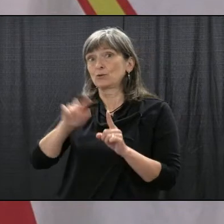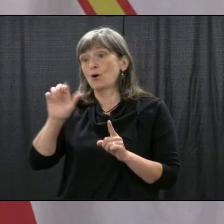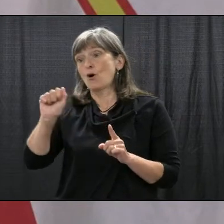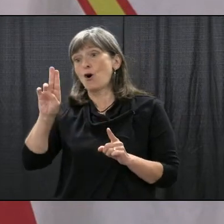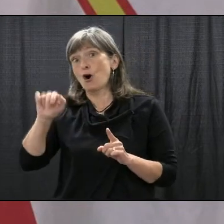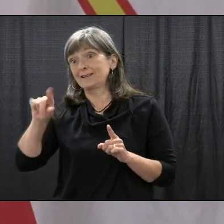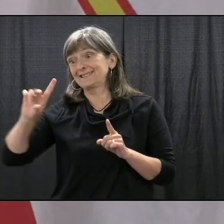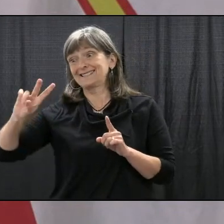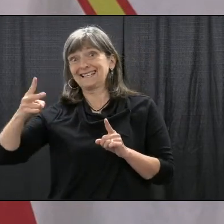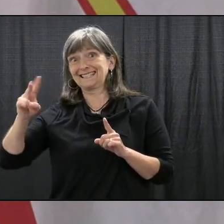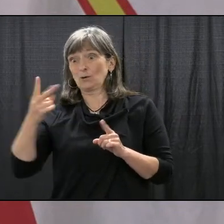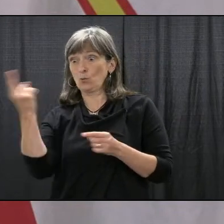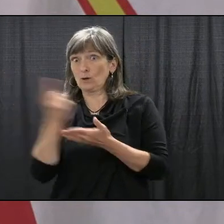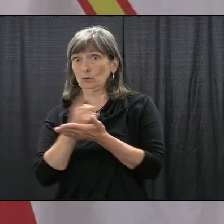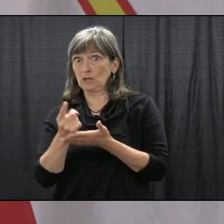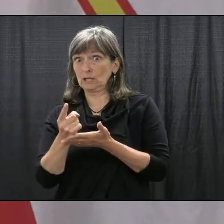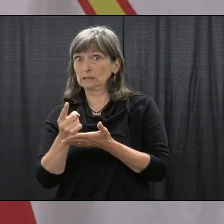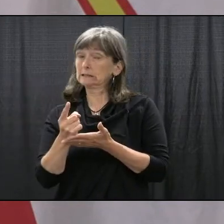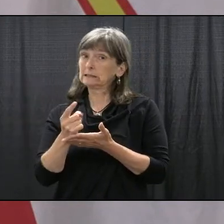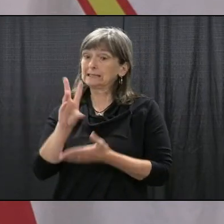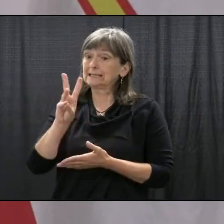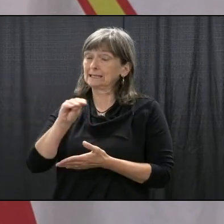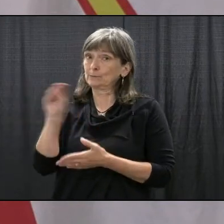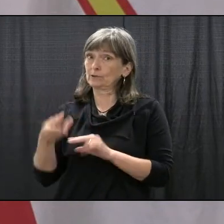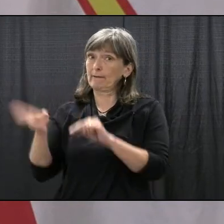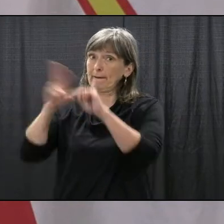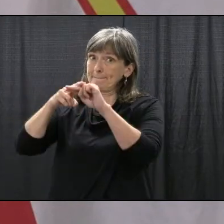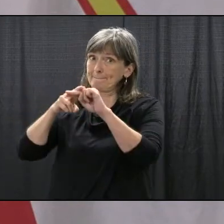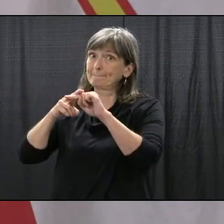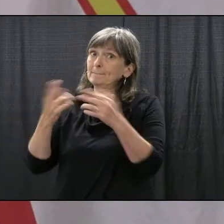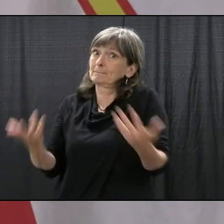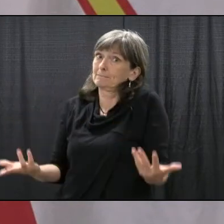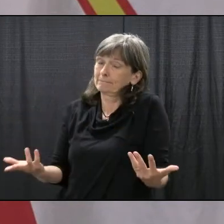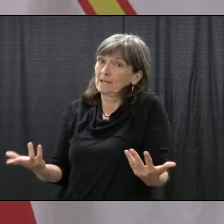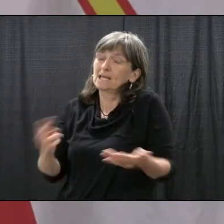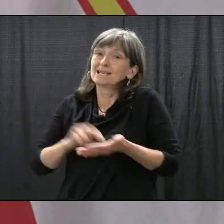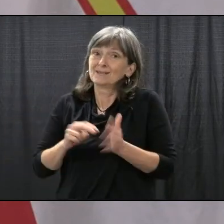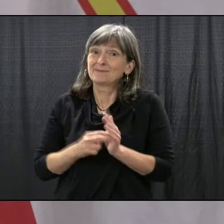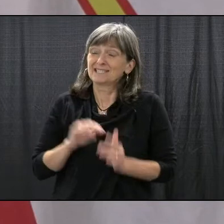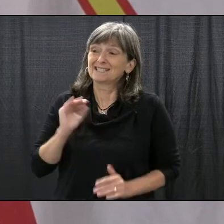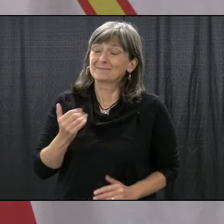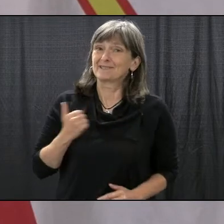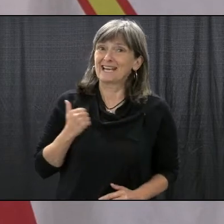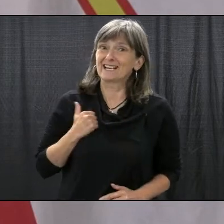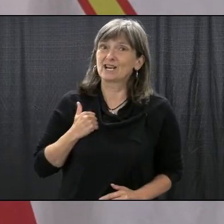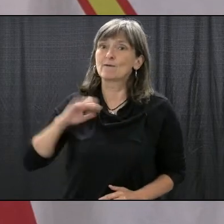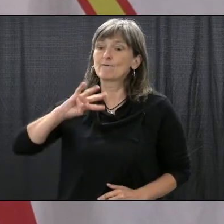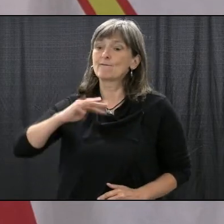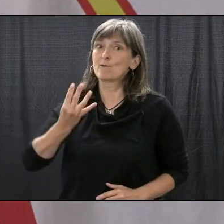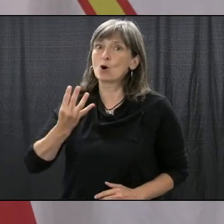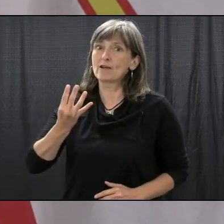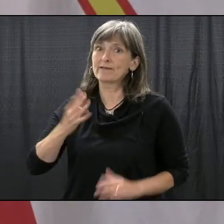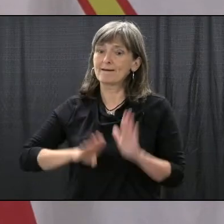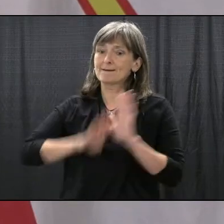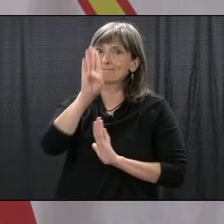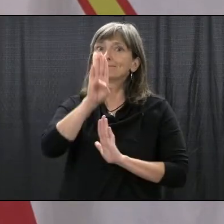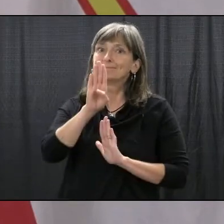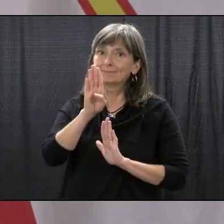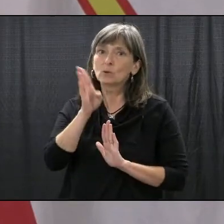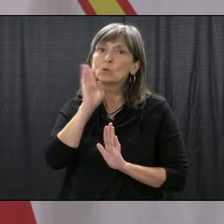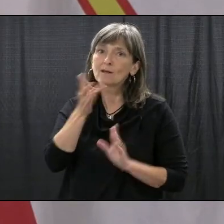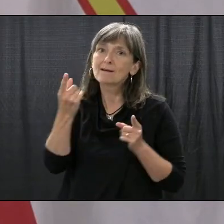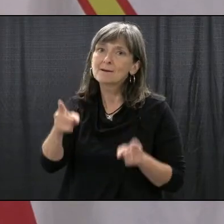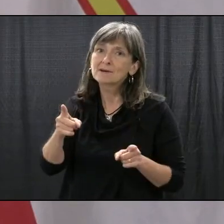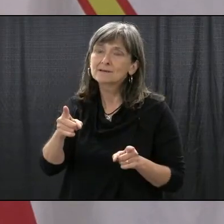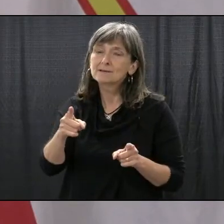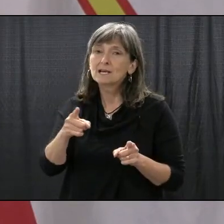indications are that a 4th wave will be starting in Canada. However, how this unfolds in the